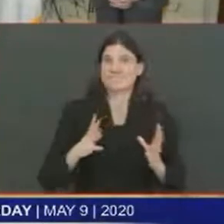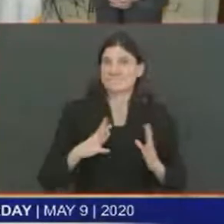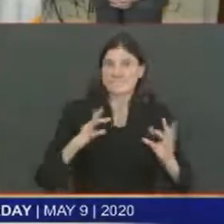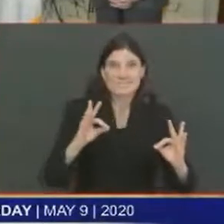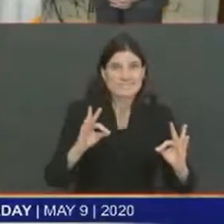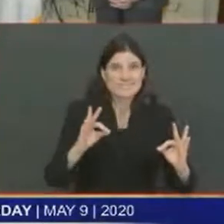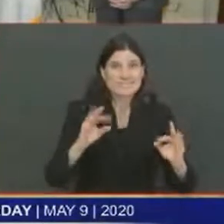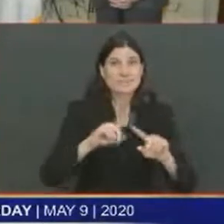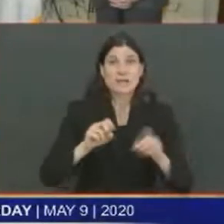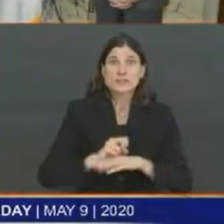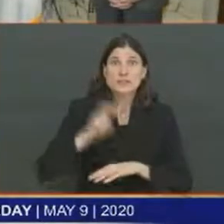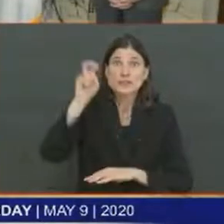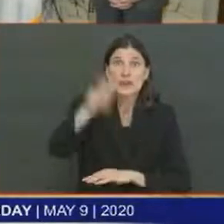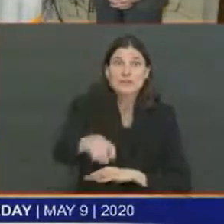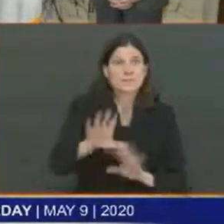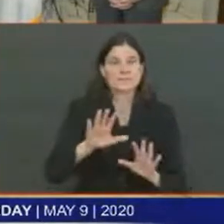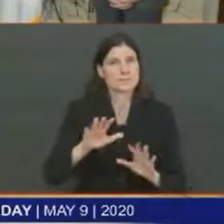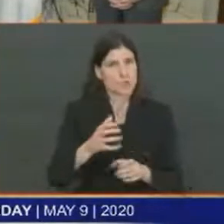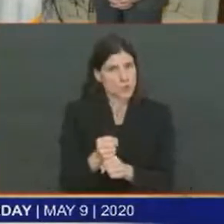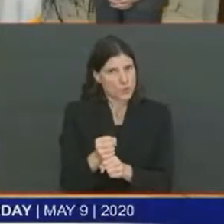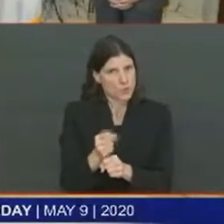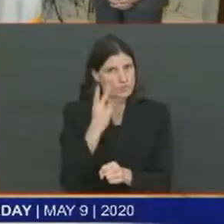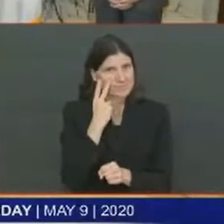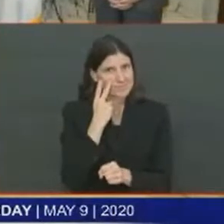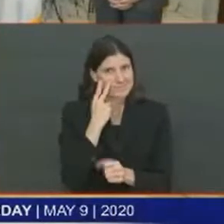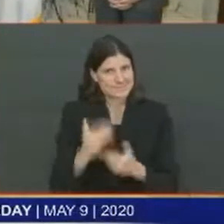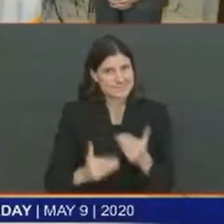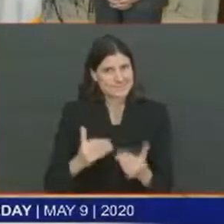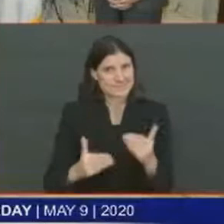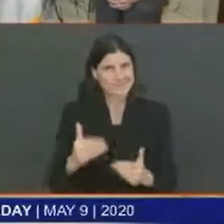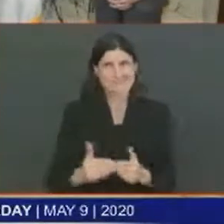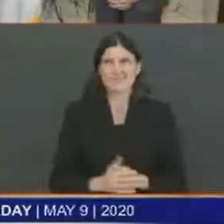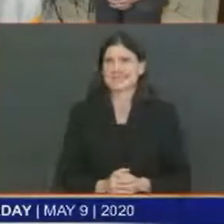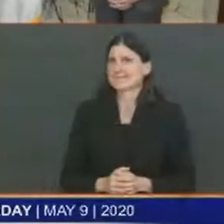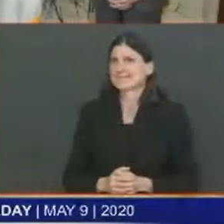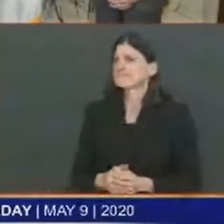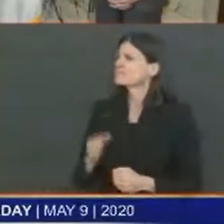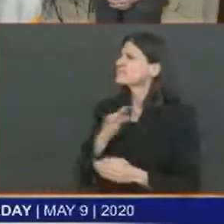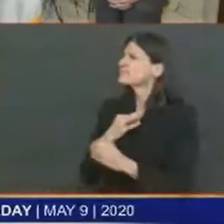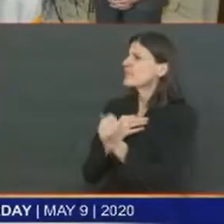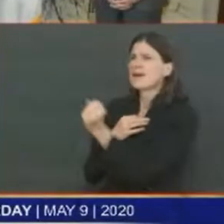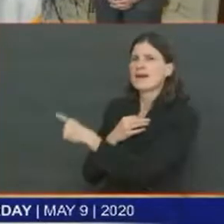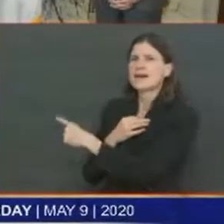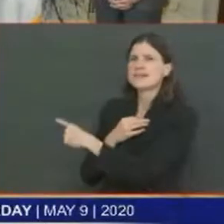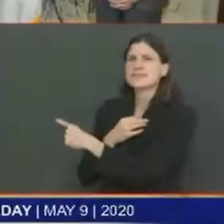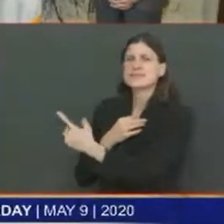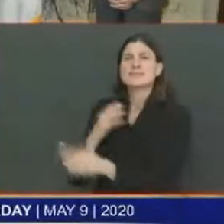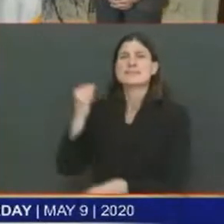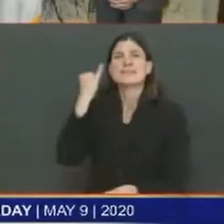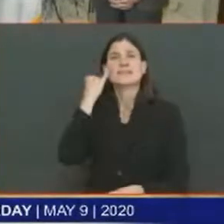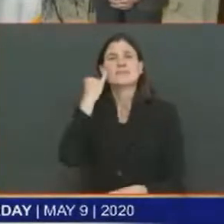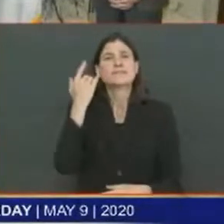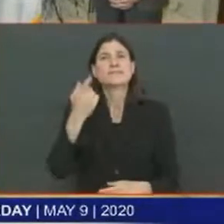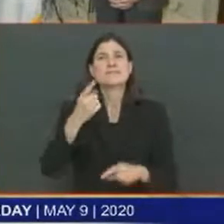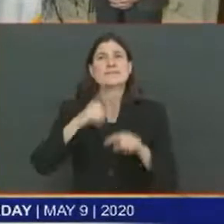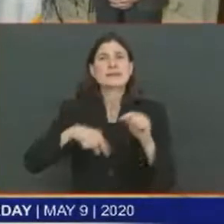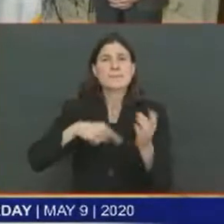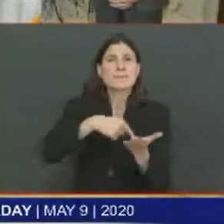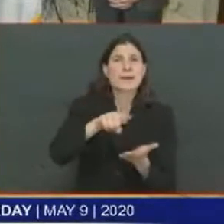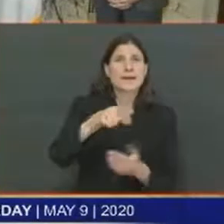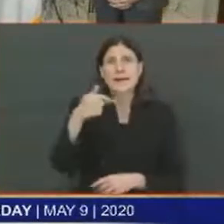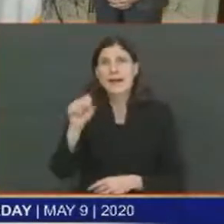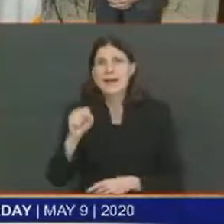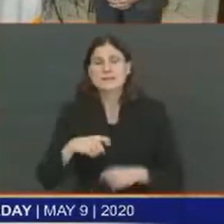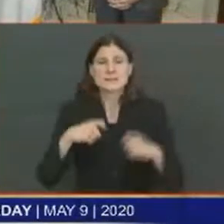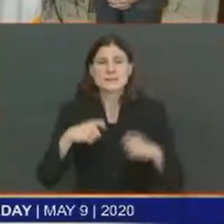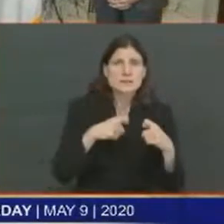Tara Granahan at WPRO Radio. If people can't pay utility bills for the next 2 months, do those bills carry over or are they